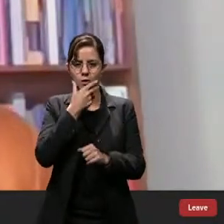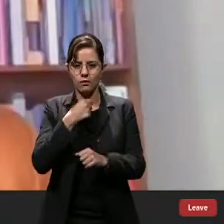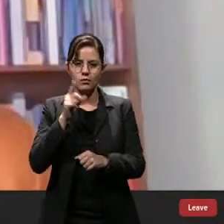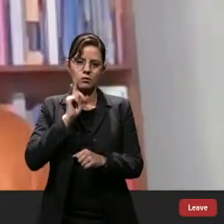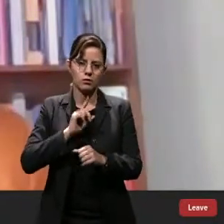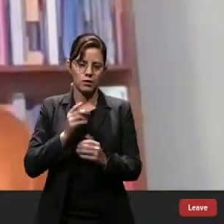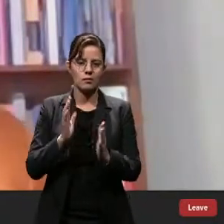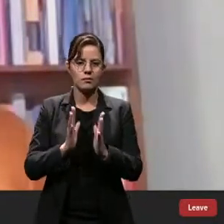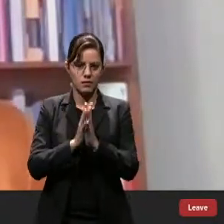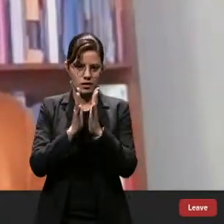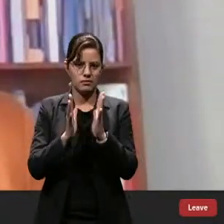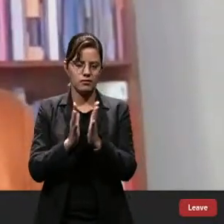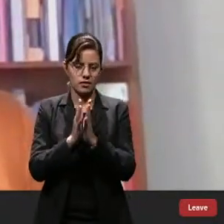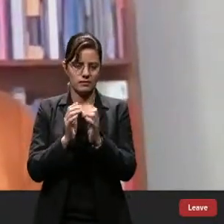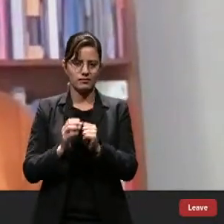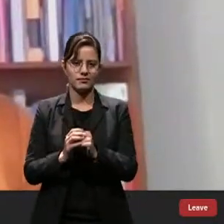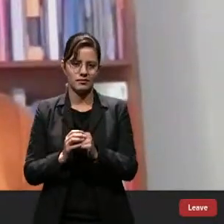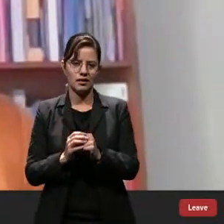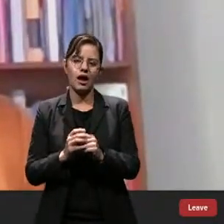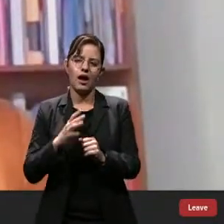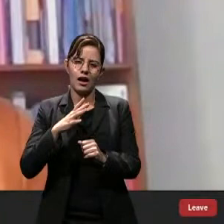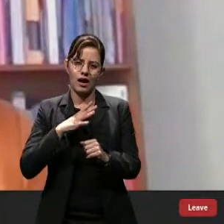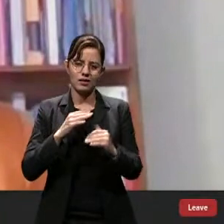have different scopes in their